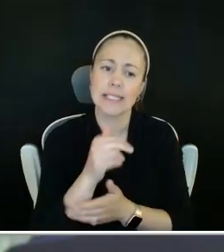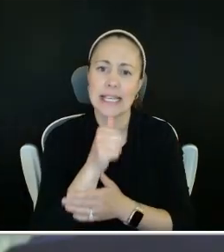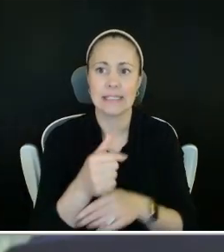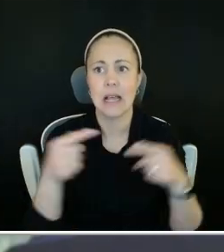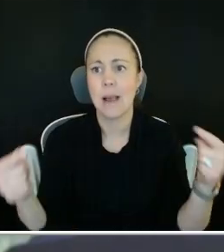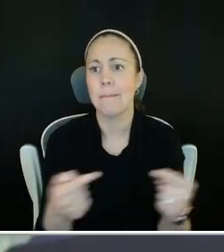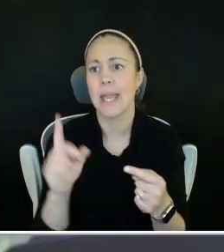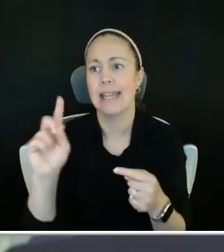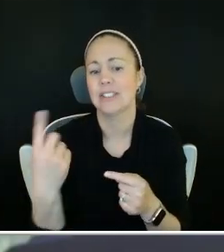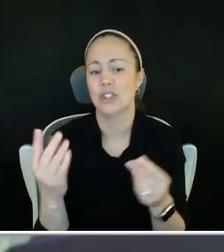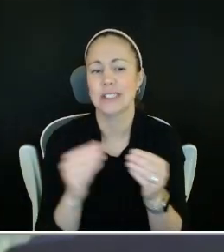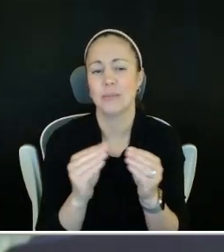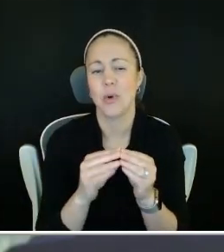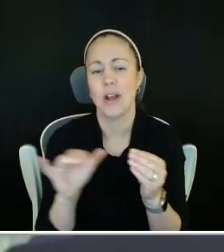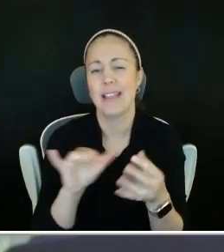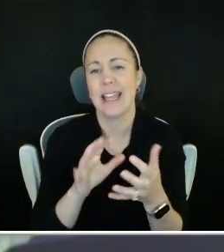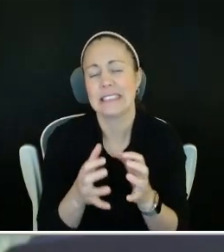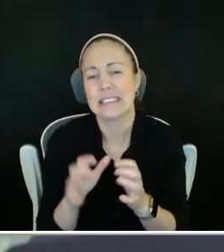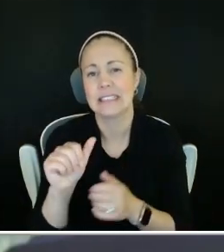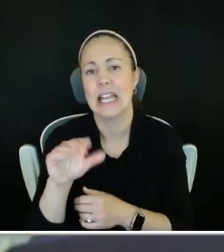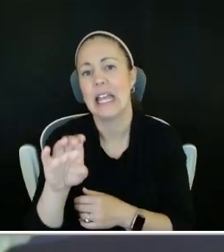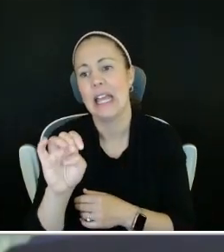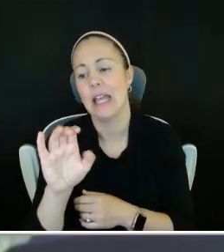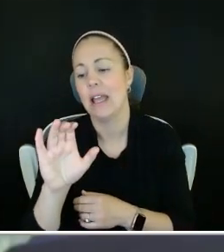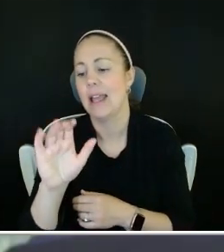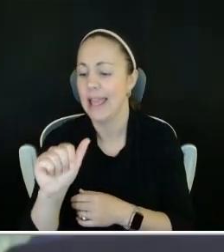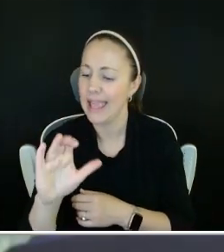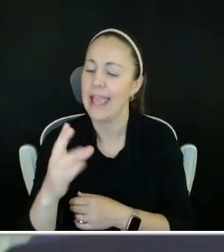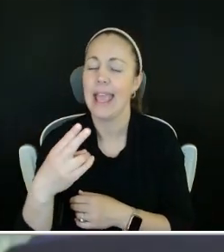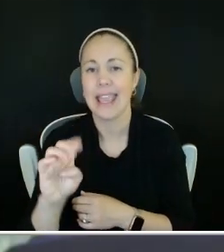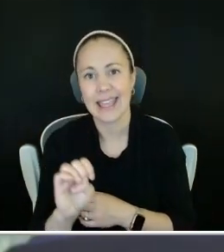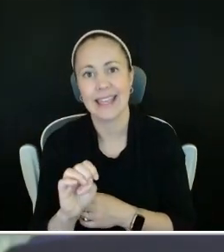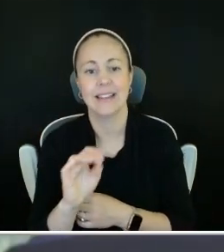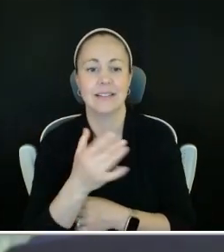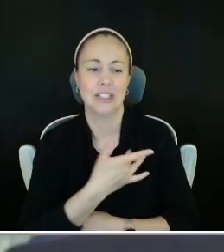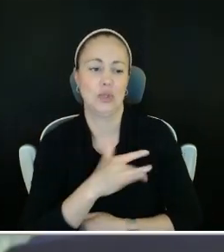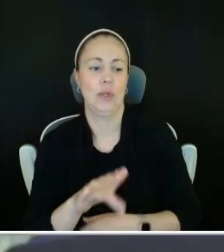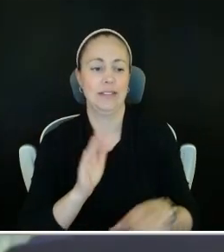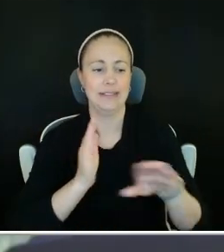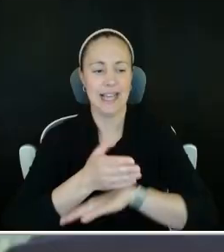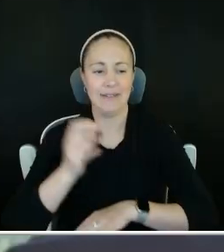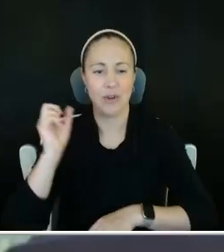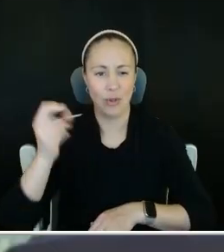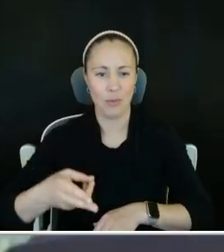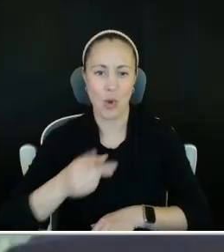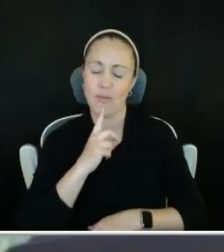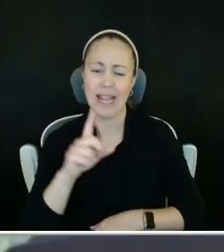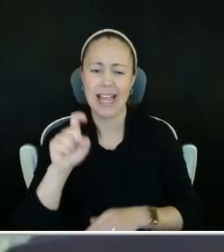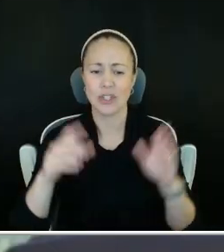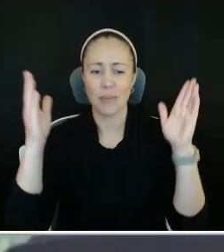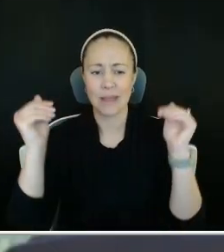soreness after throwing, which I guess I should be expecting because I haven't thrown in like a year.